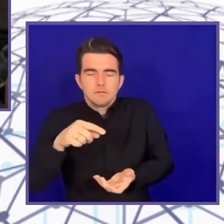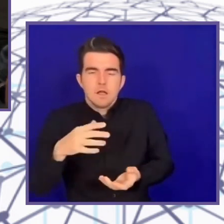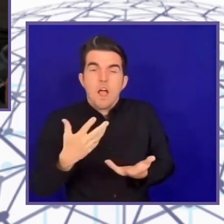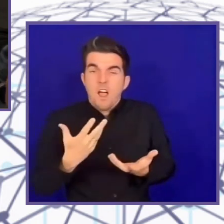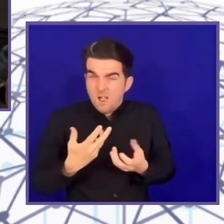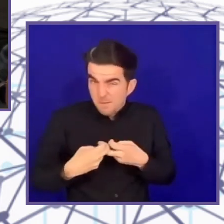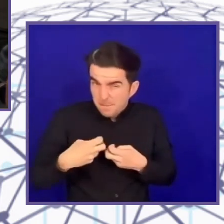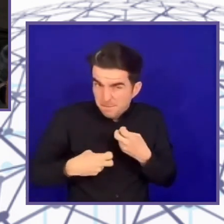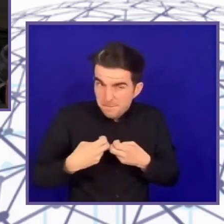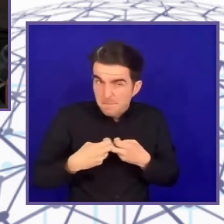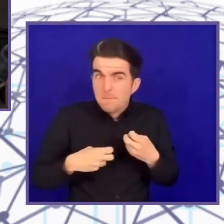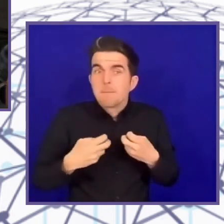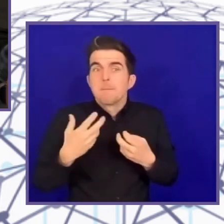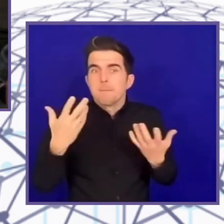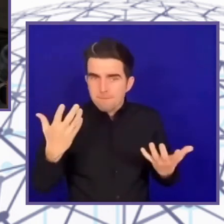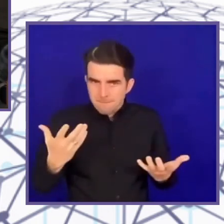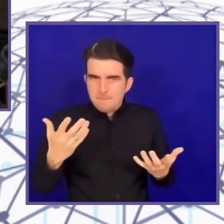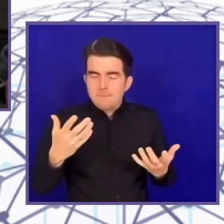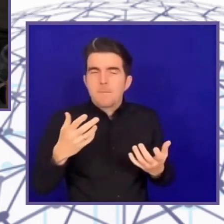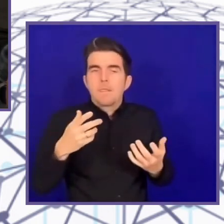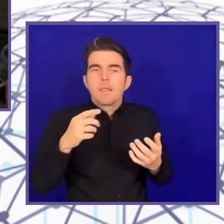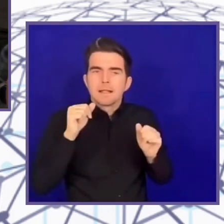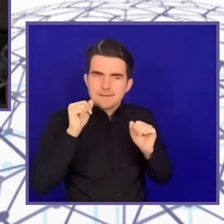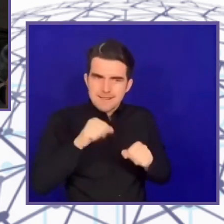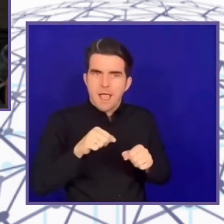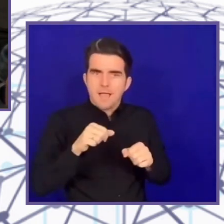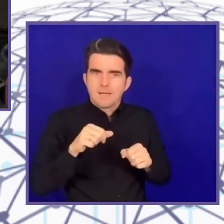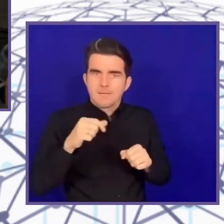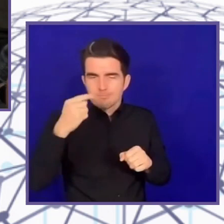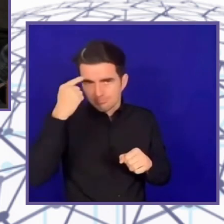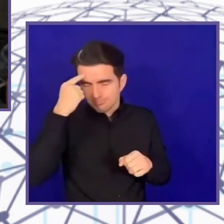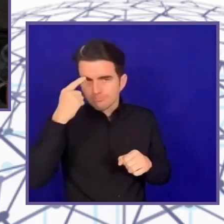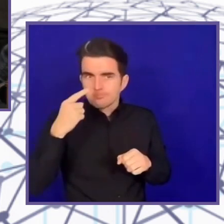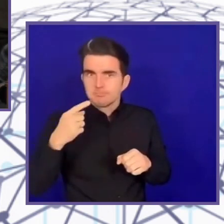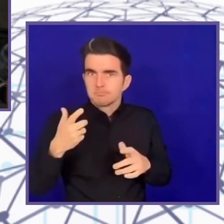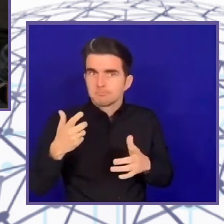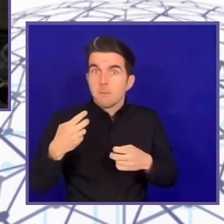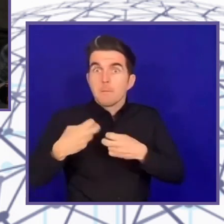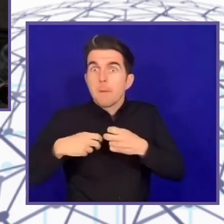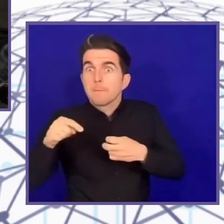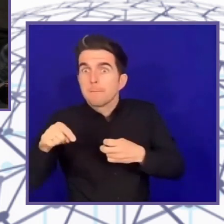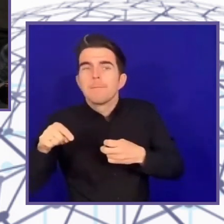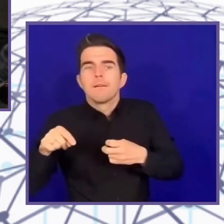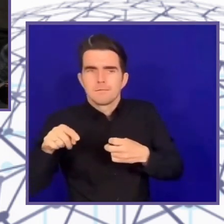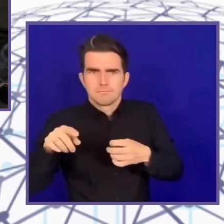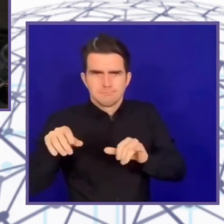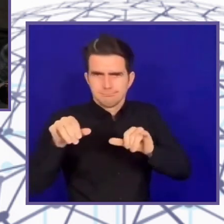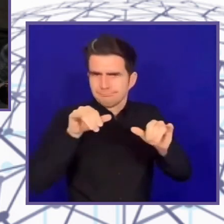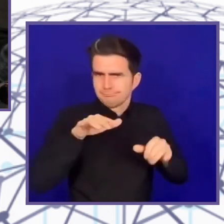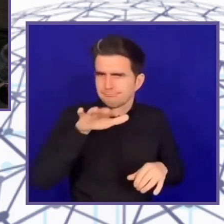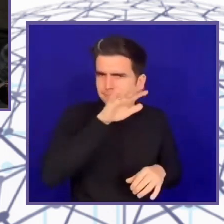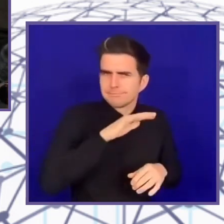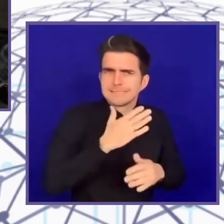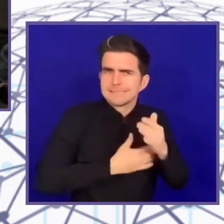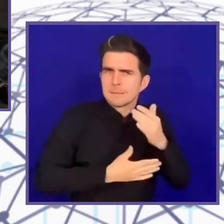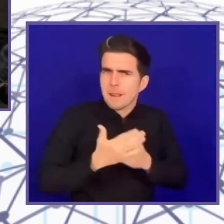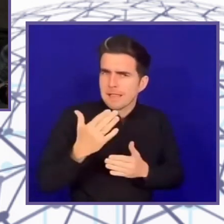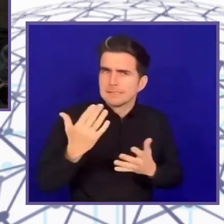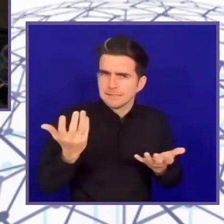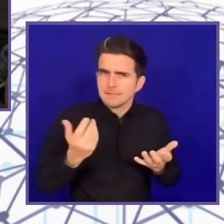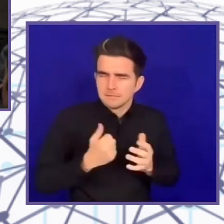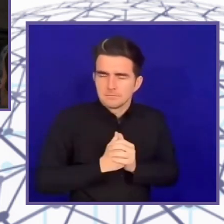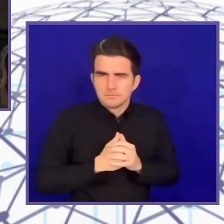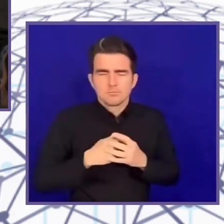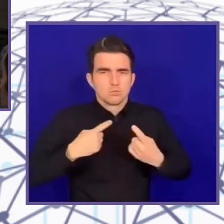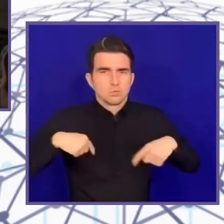very conscious, even during the COVID crisis, of the wrong types of tech